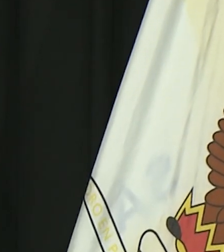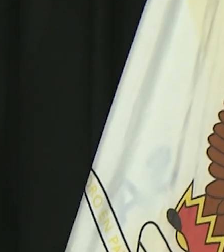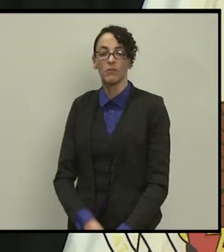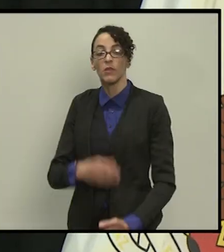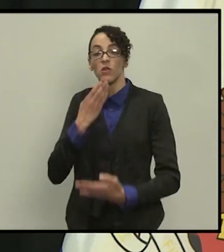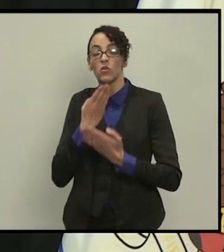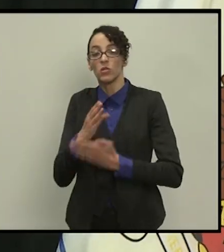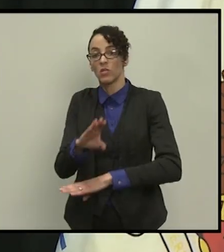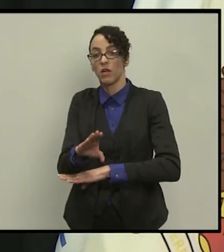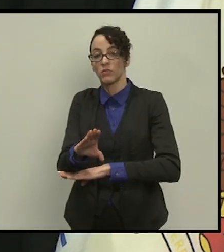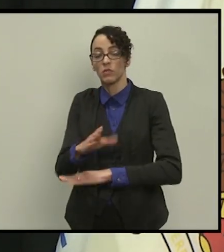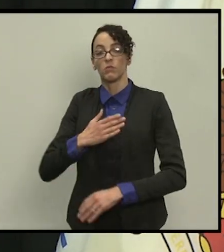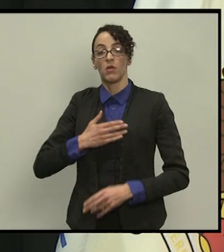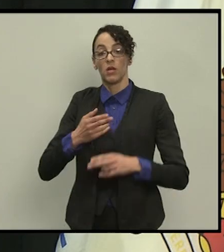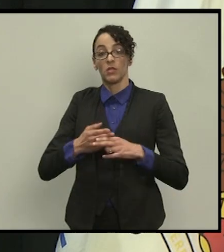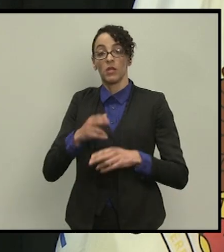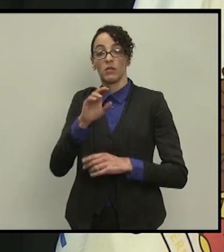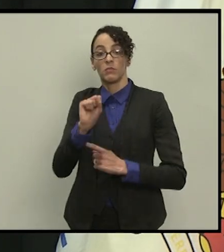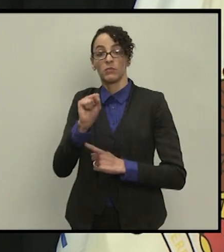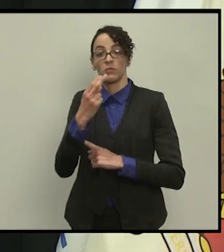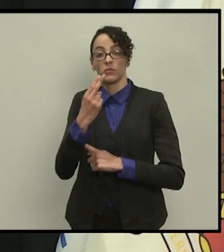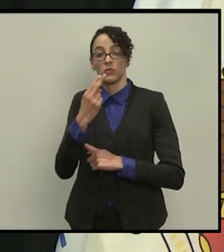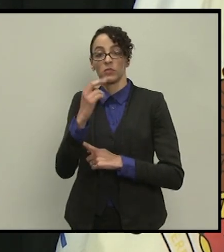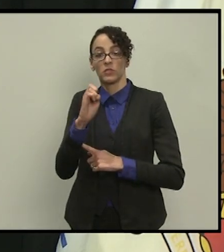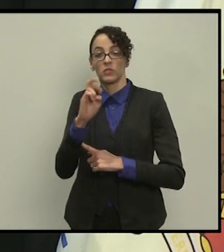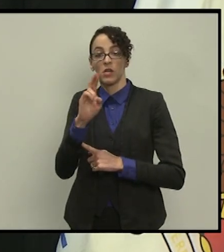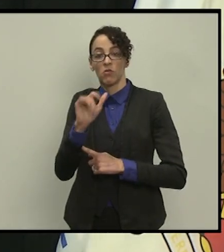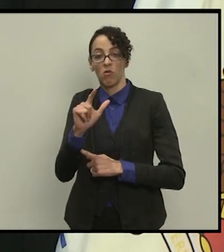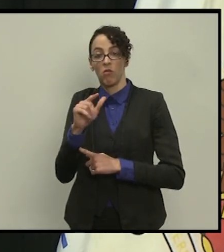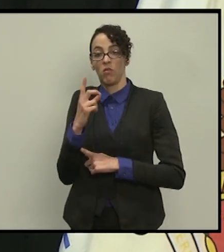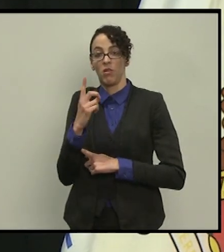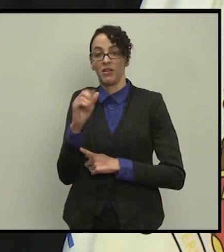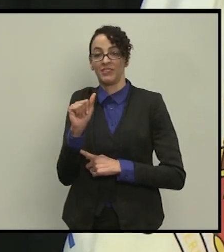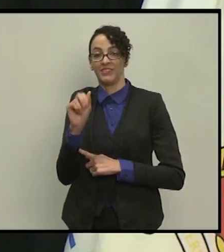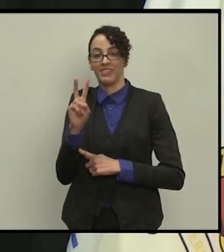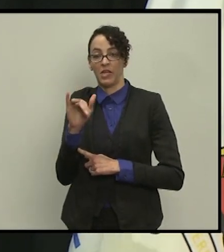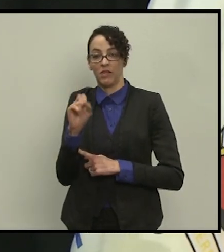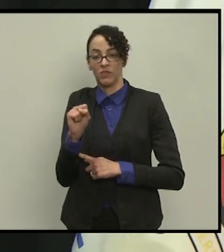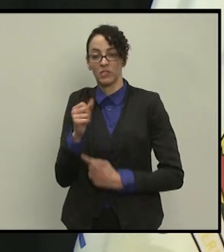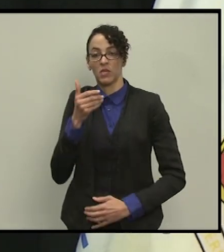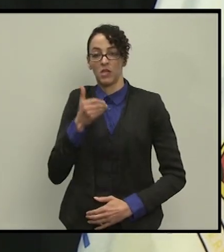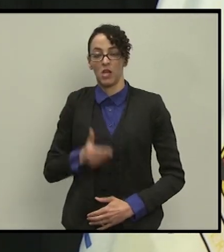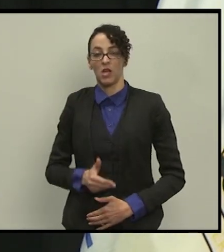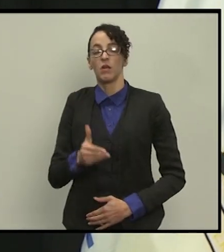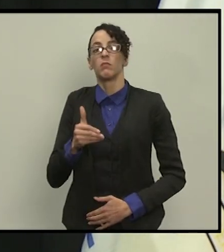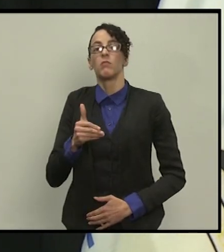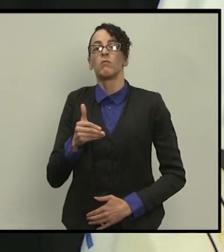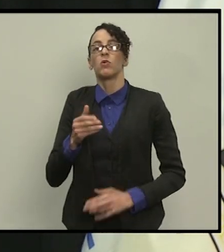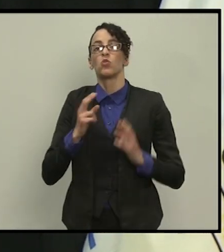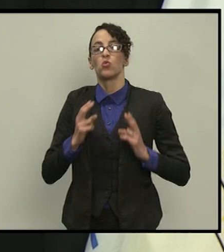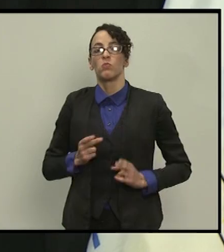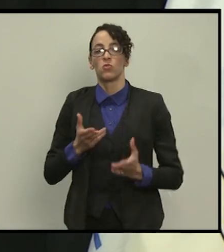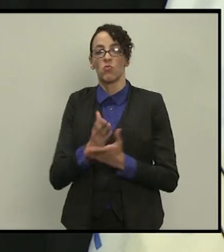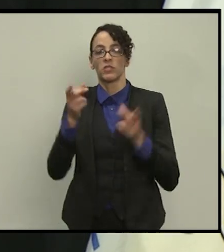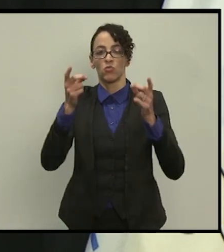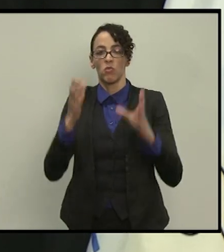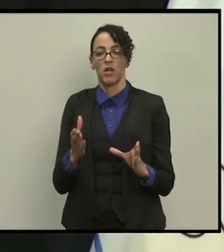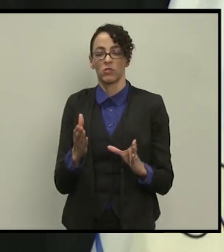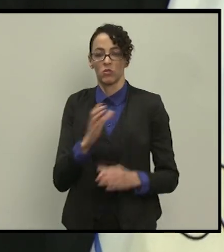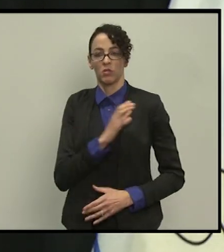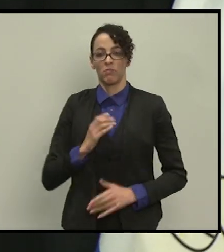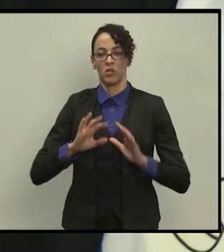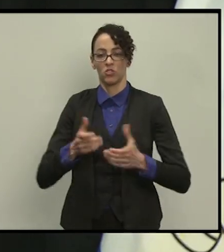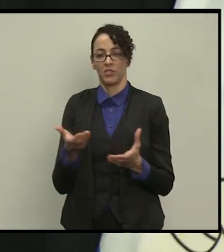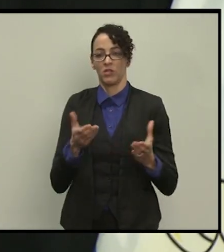Good afternoon. My name is Cheryl Davis. I serve as the director of the Human Rights Commission here in San Francisco. The Human Rights